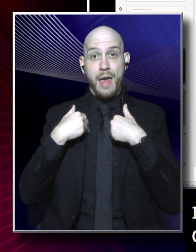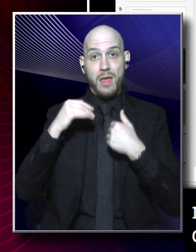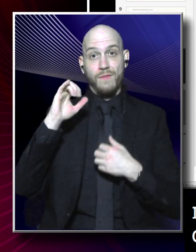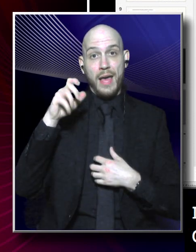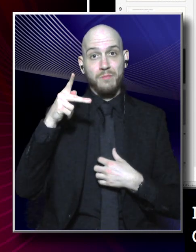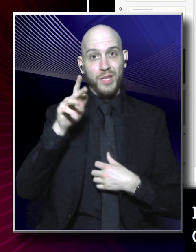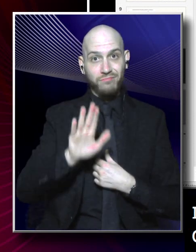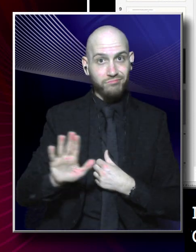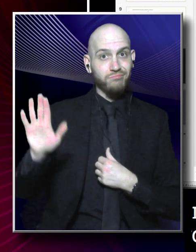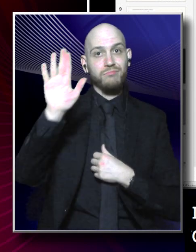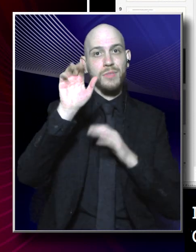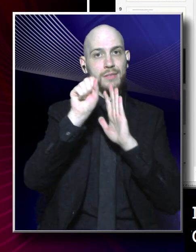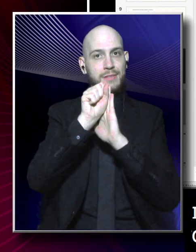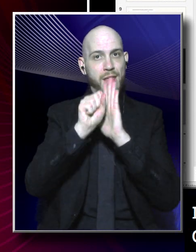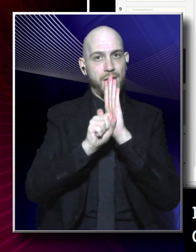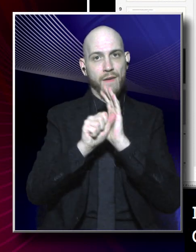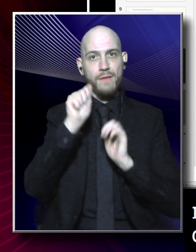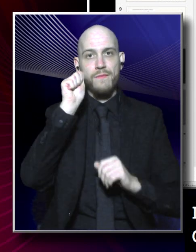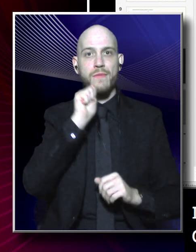state.